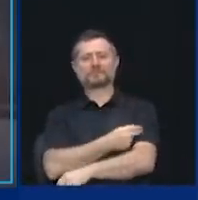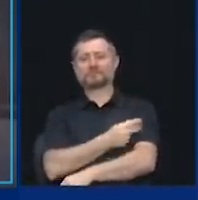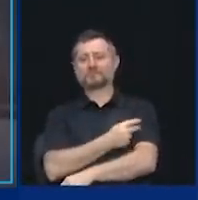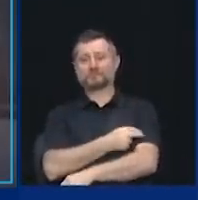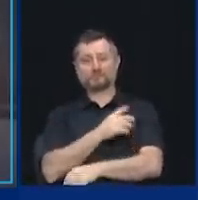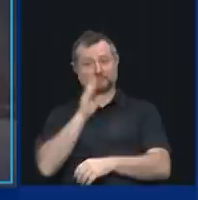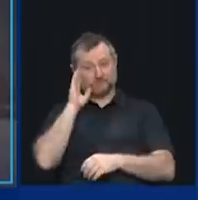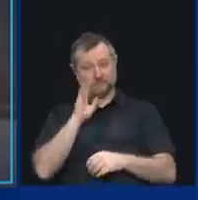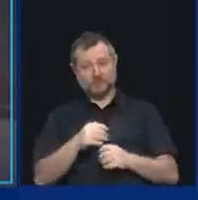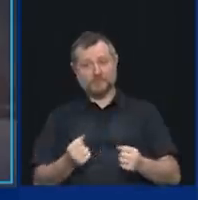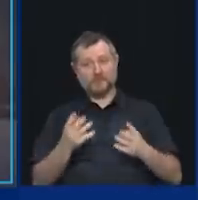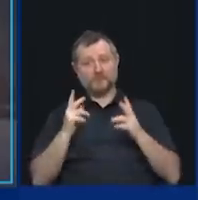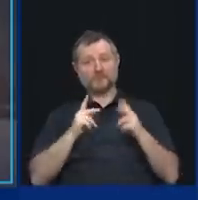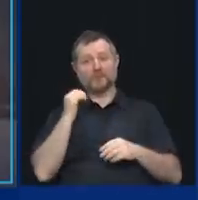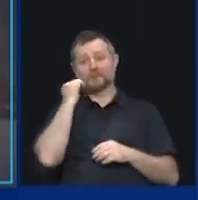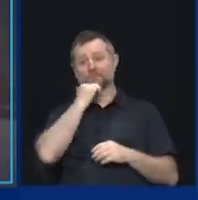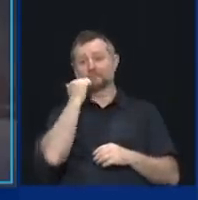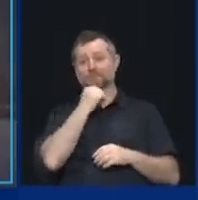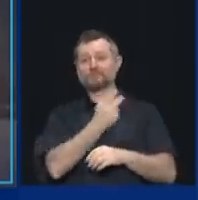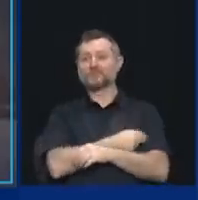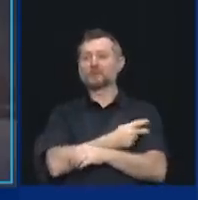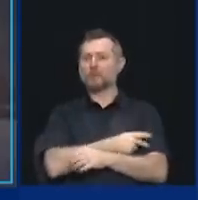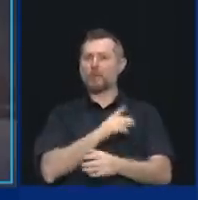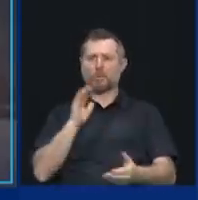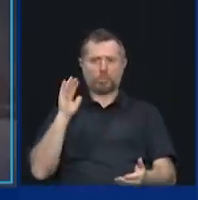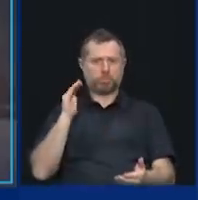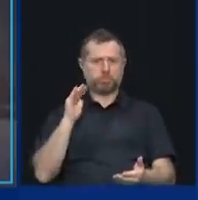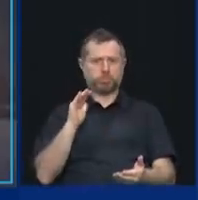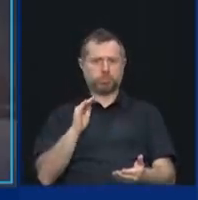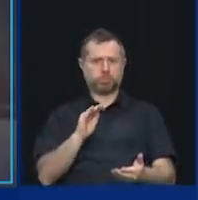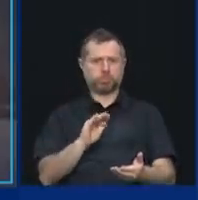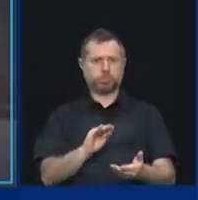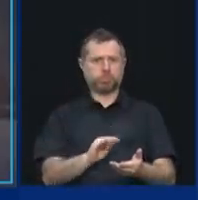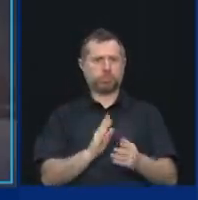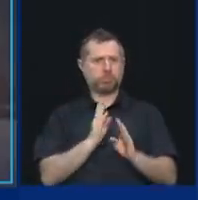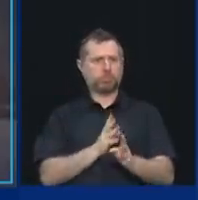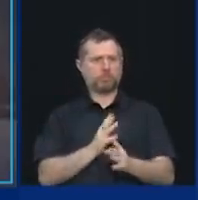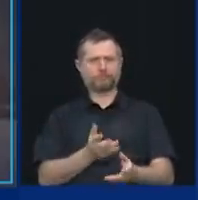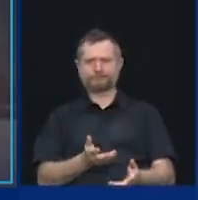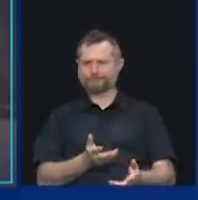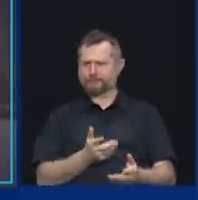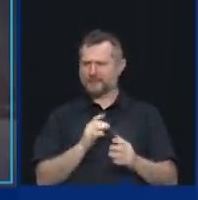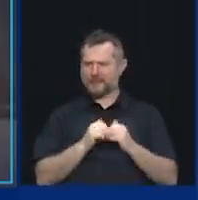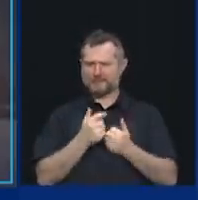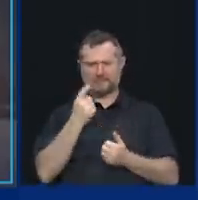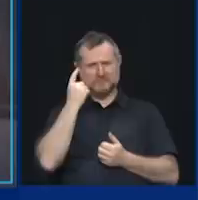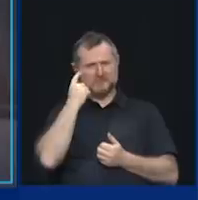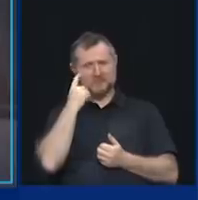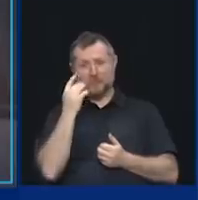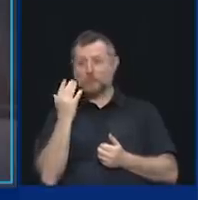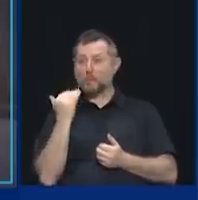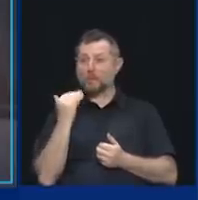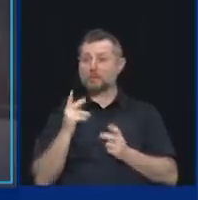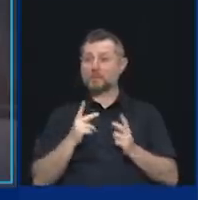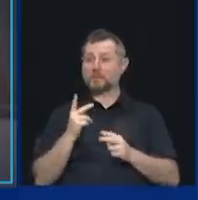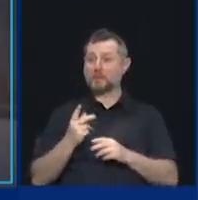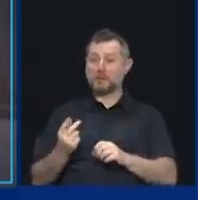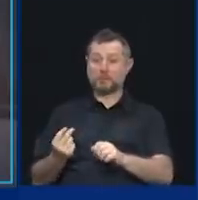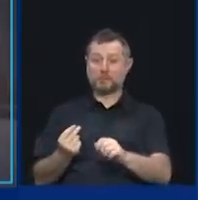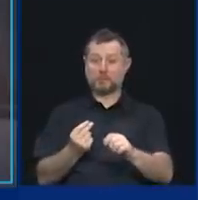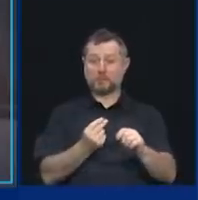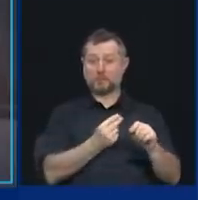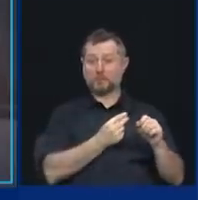slowed dramatically, which is obvious. The higher you get, the fewer people there are to get